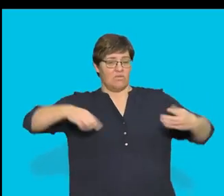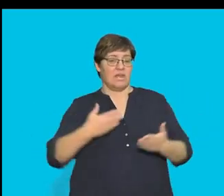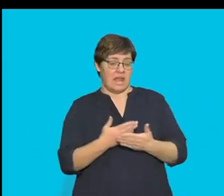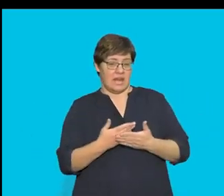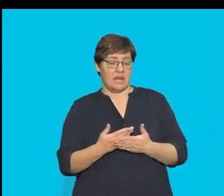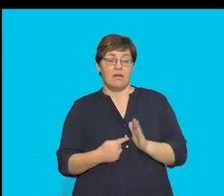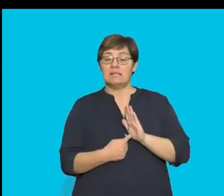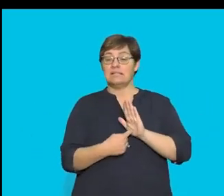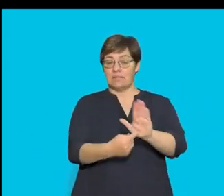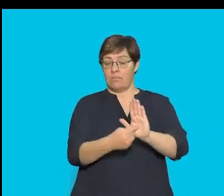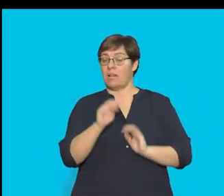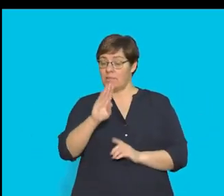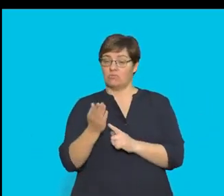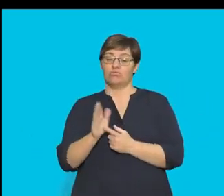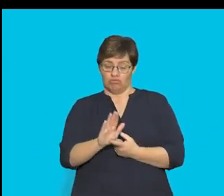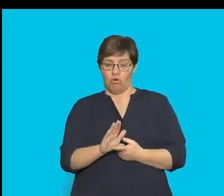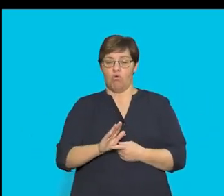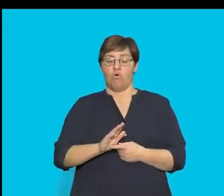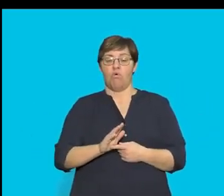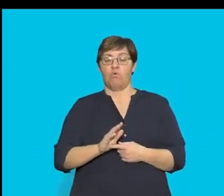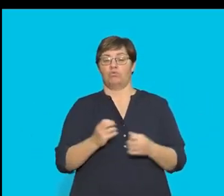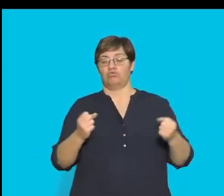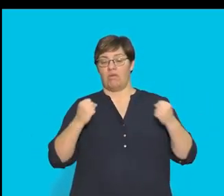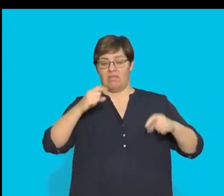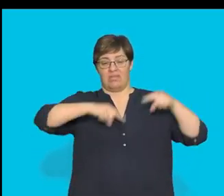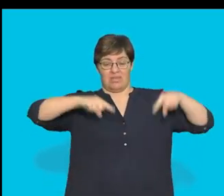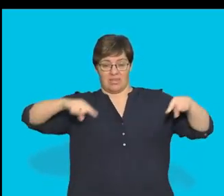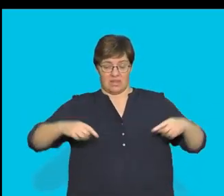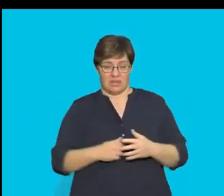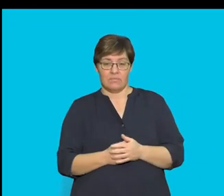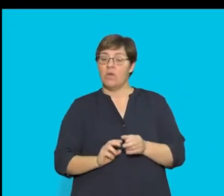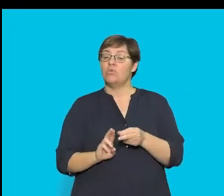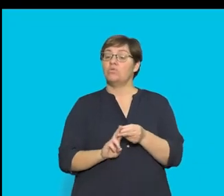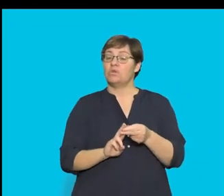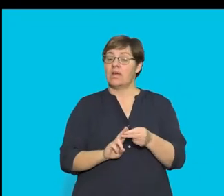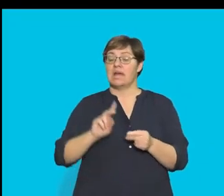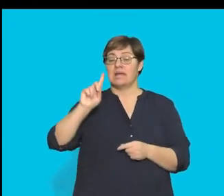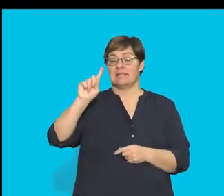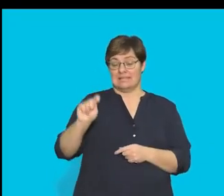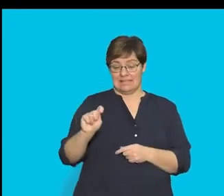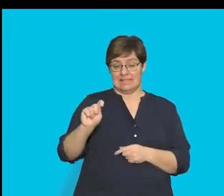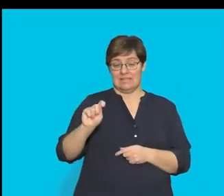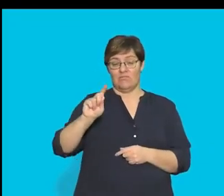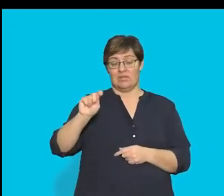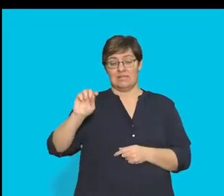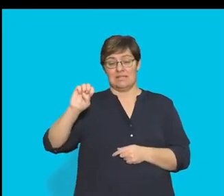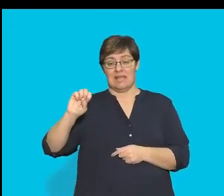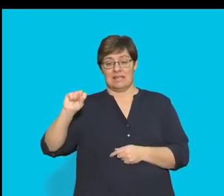symbol B to show that, and we use the symbol, the unit Tesla, T, to measure